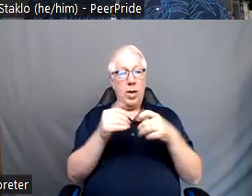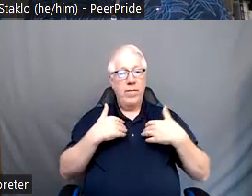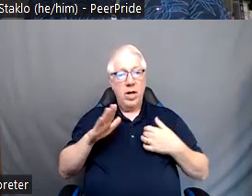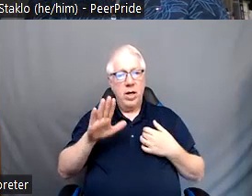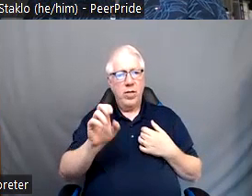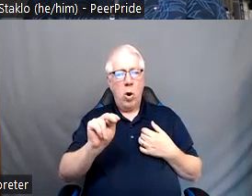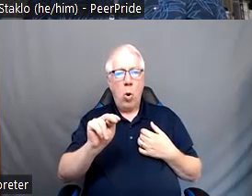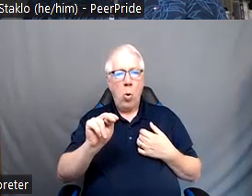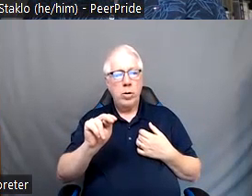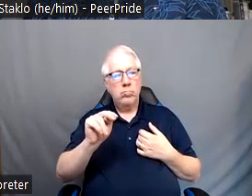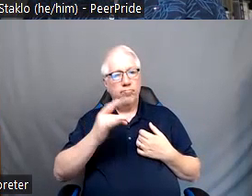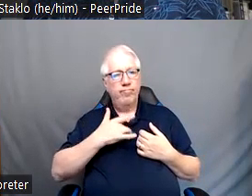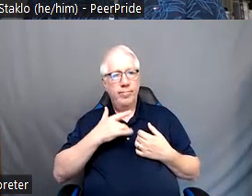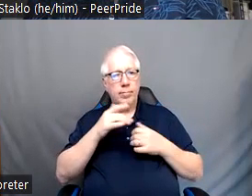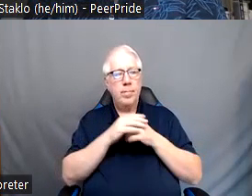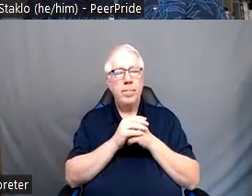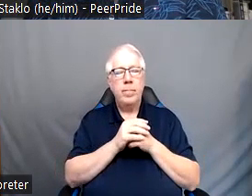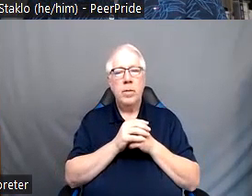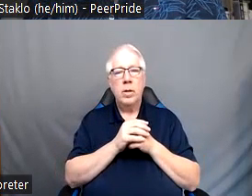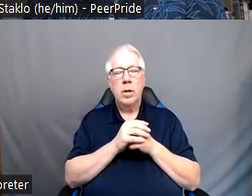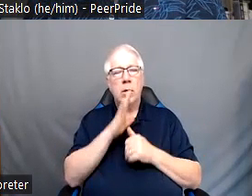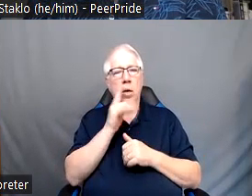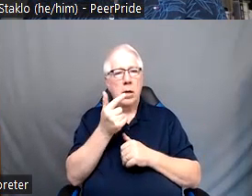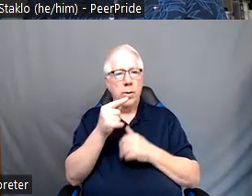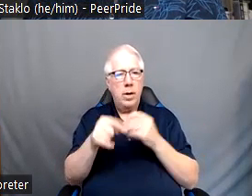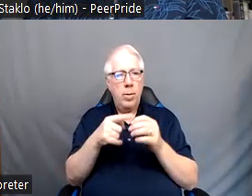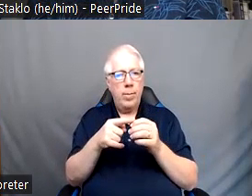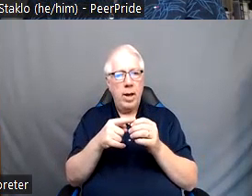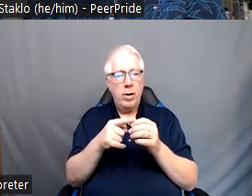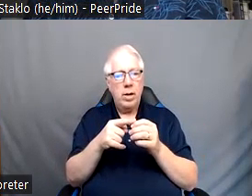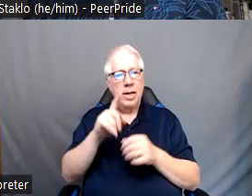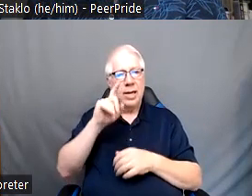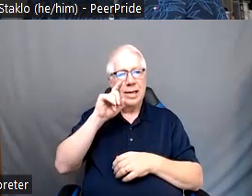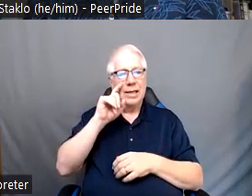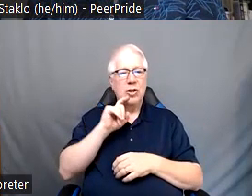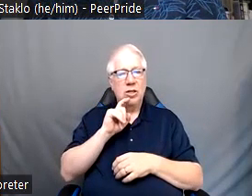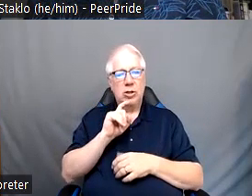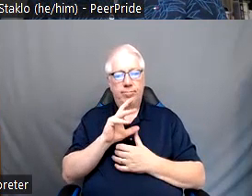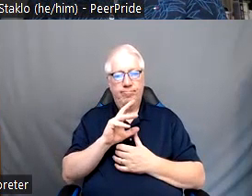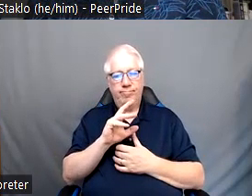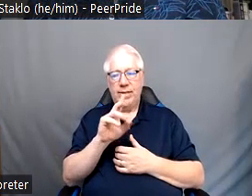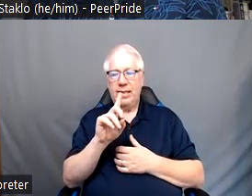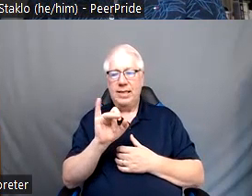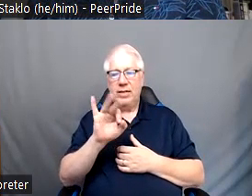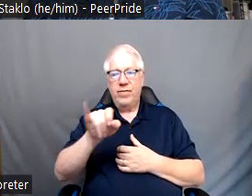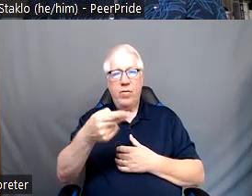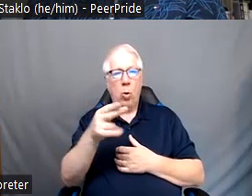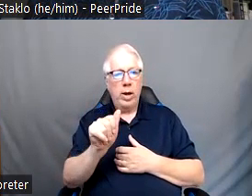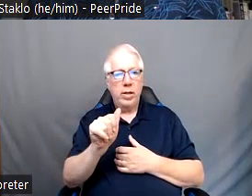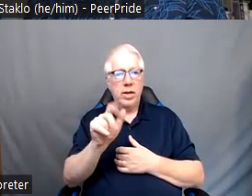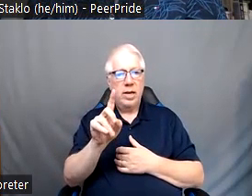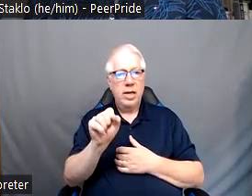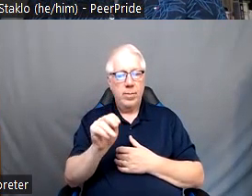take on that too. Can you talk a little bit about gender dysphoria in the DSM? I know that in order